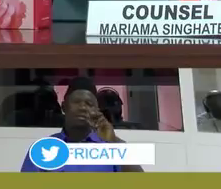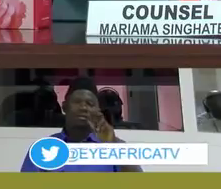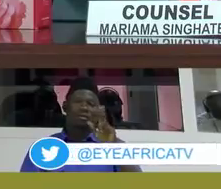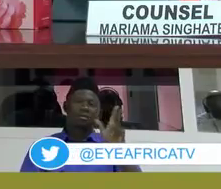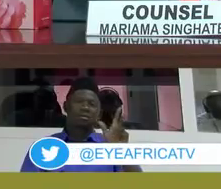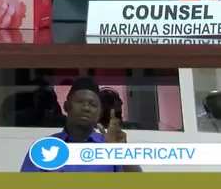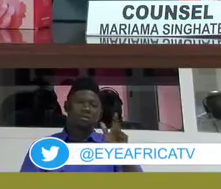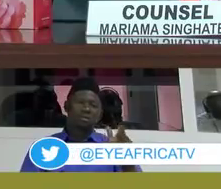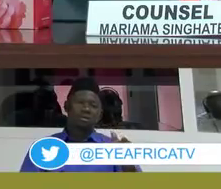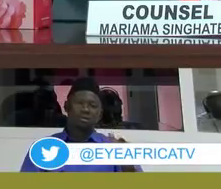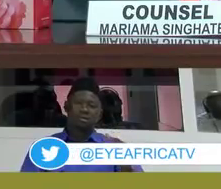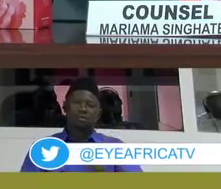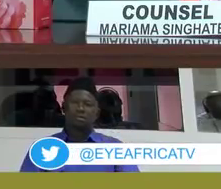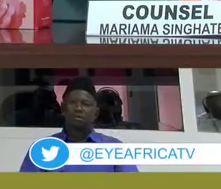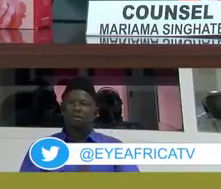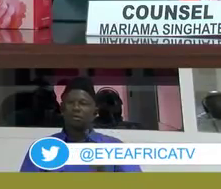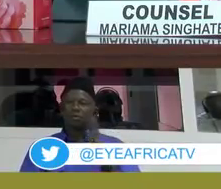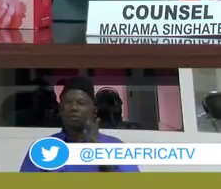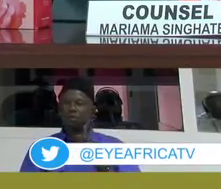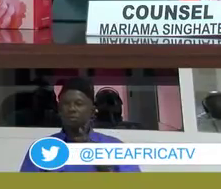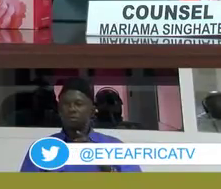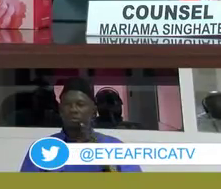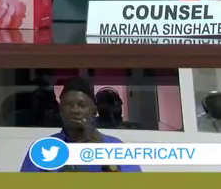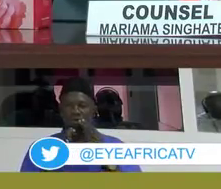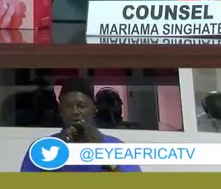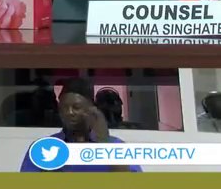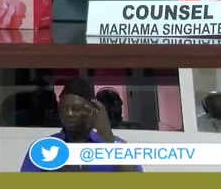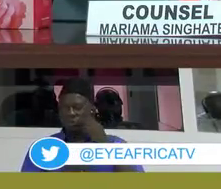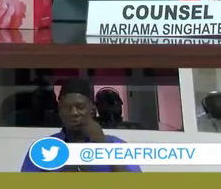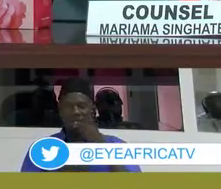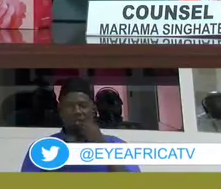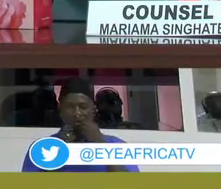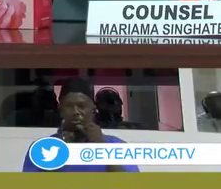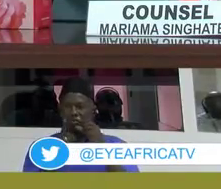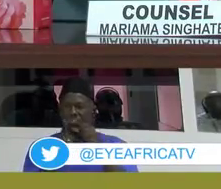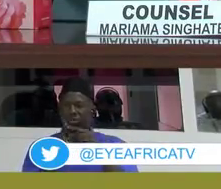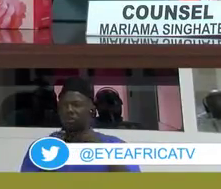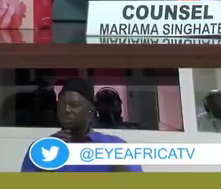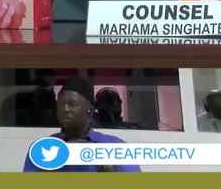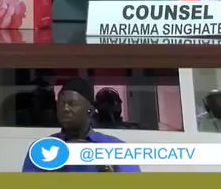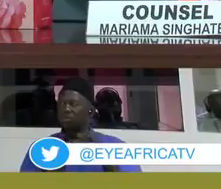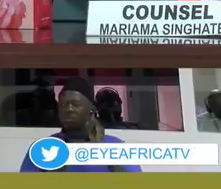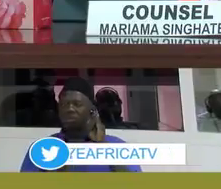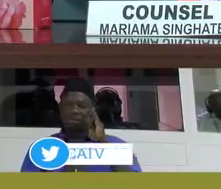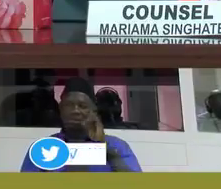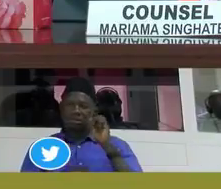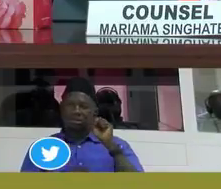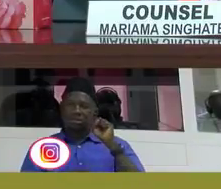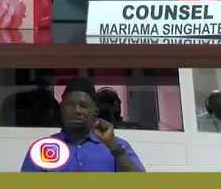That is what it would sound in the Islamic world. But yes, the declaration.